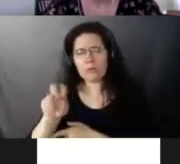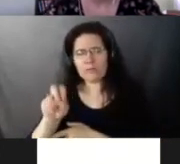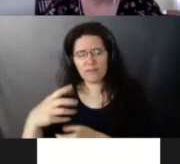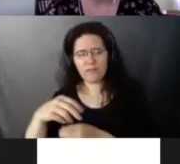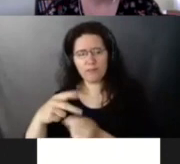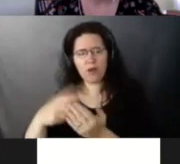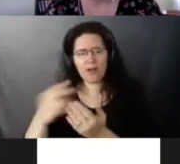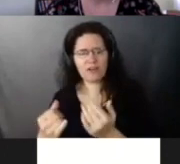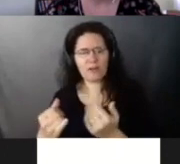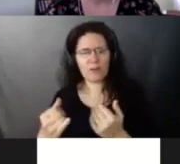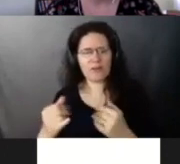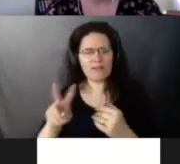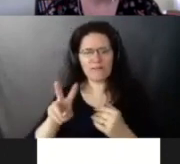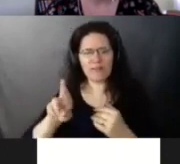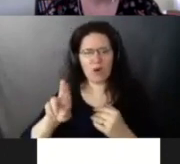have done is